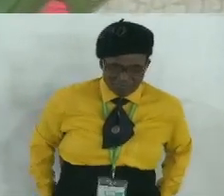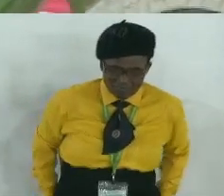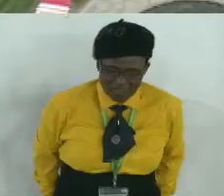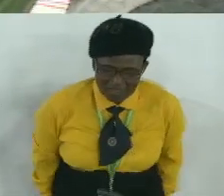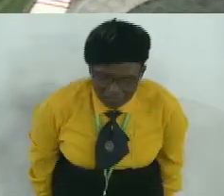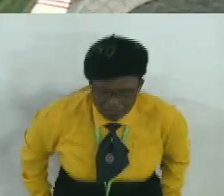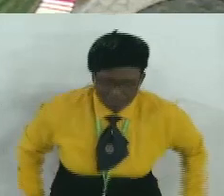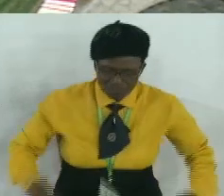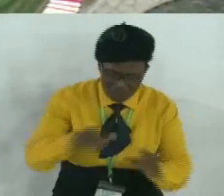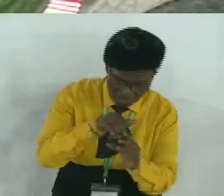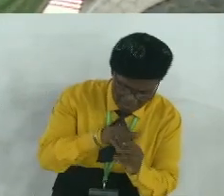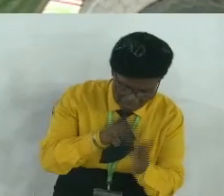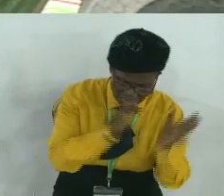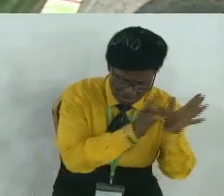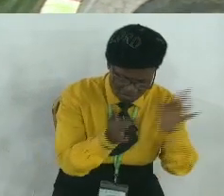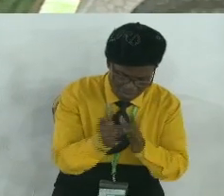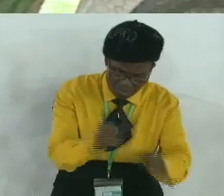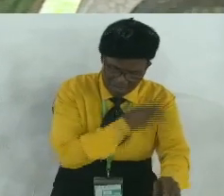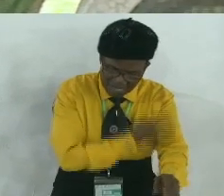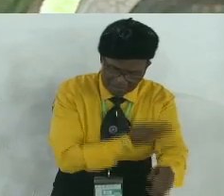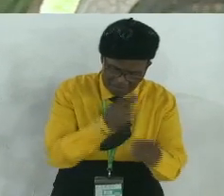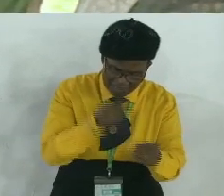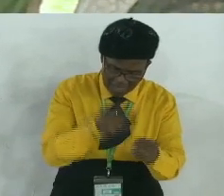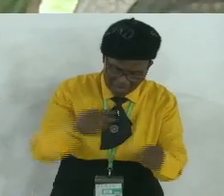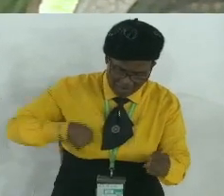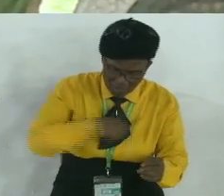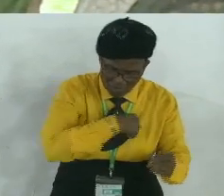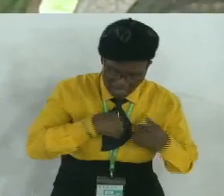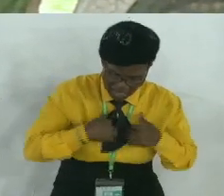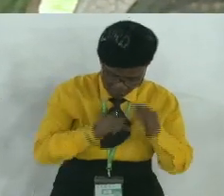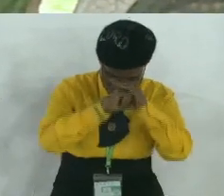In Jesus' mighty name, we have worshipped.